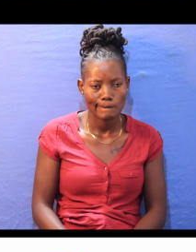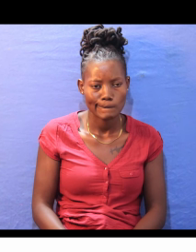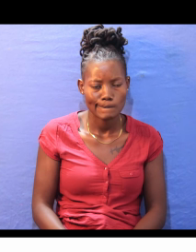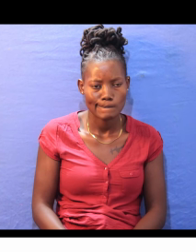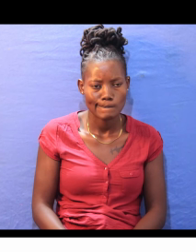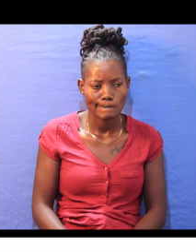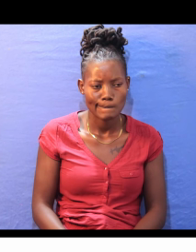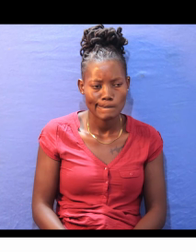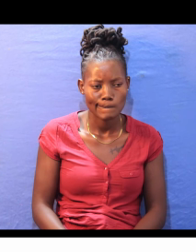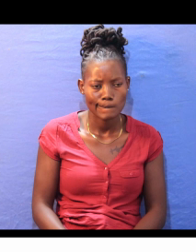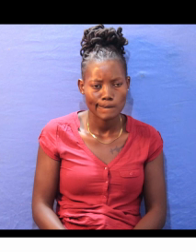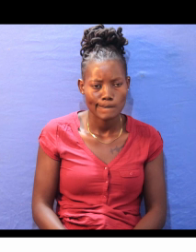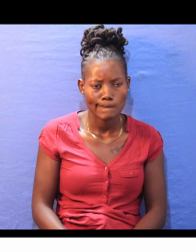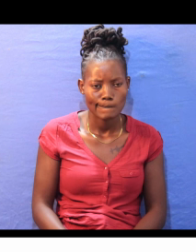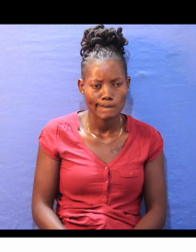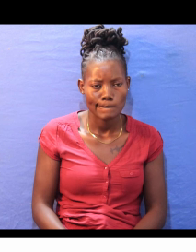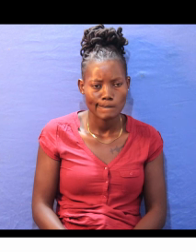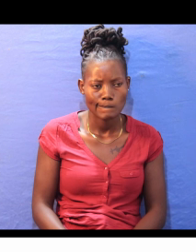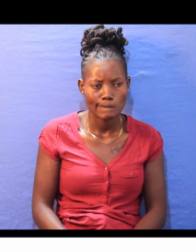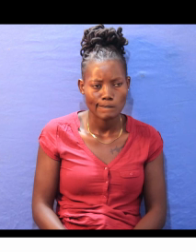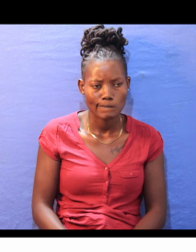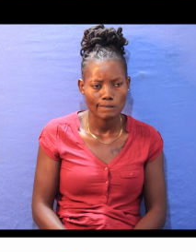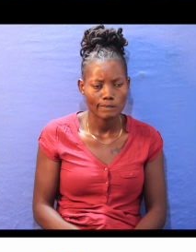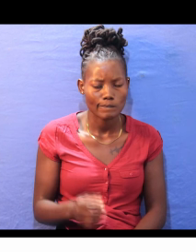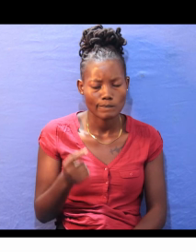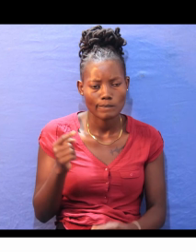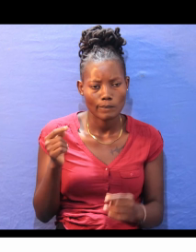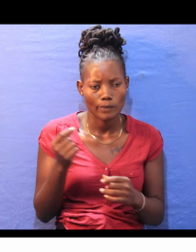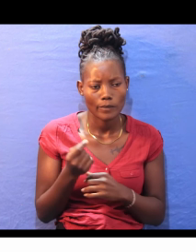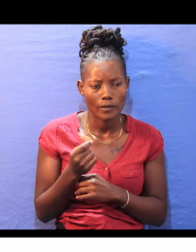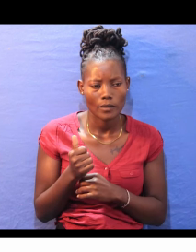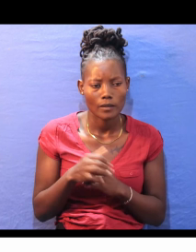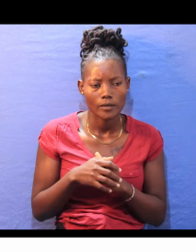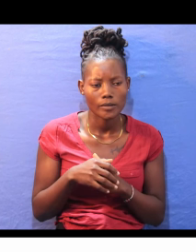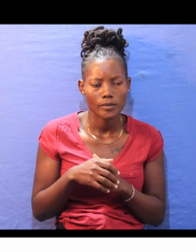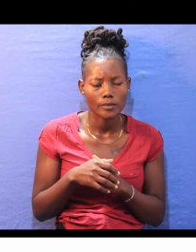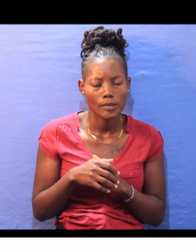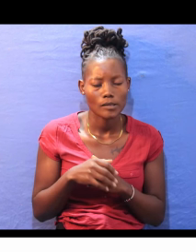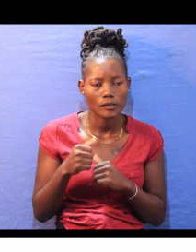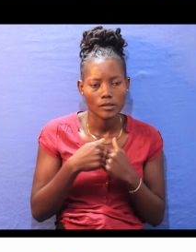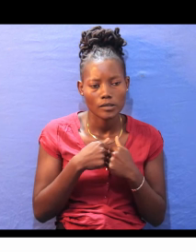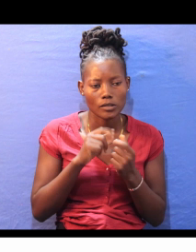As the athlete progresses, the smaller changes that we make will make bigger differences.